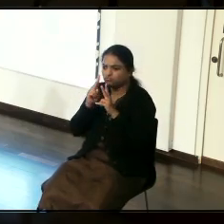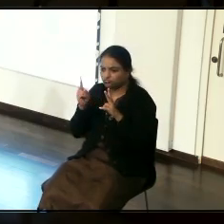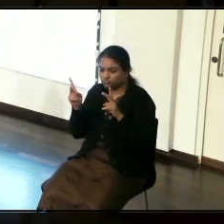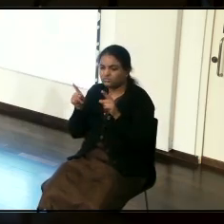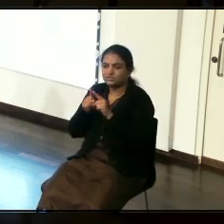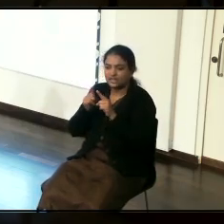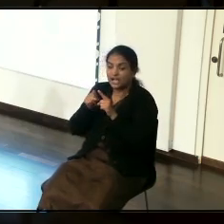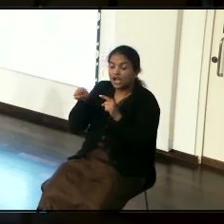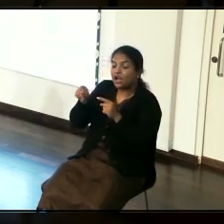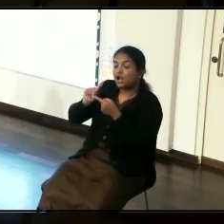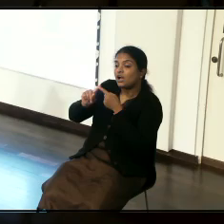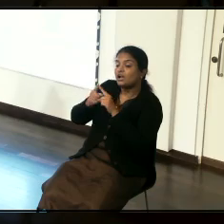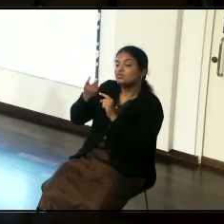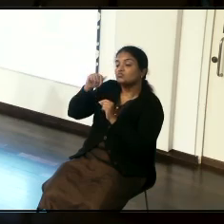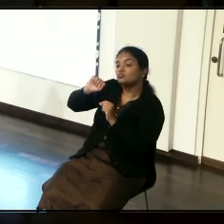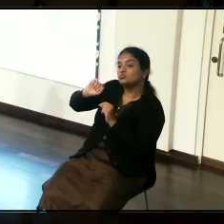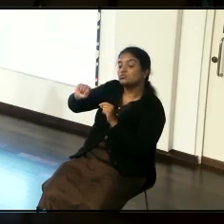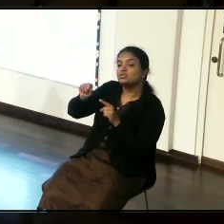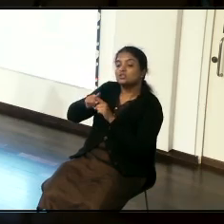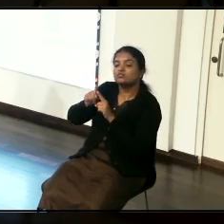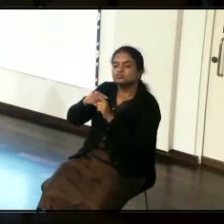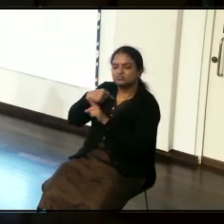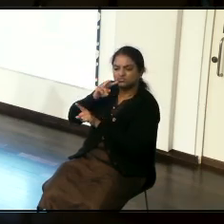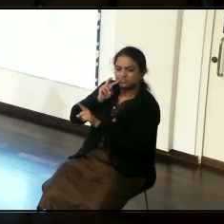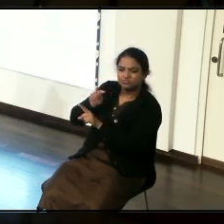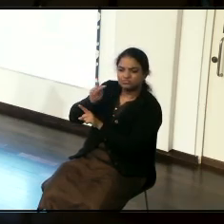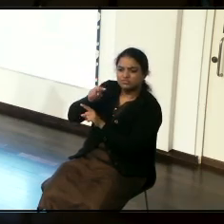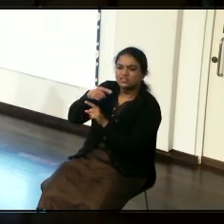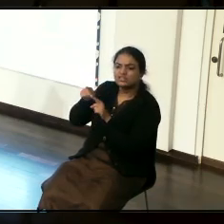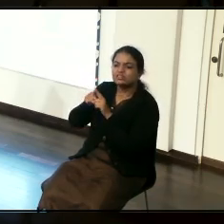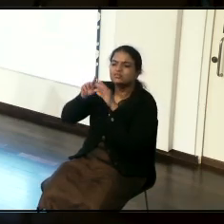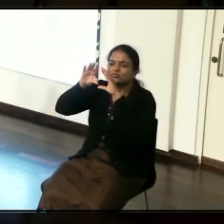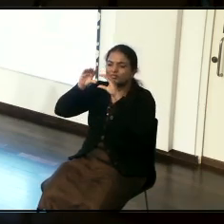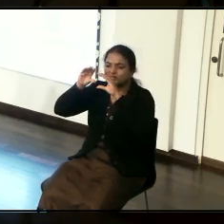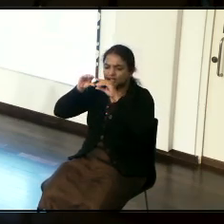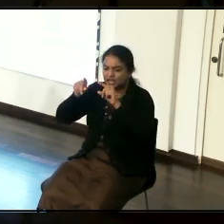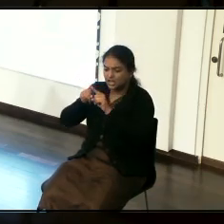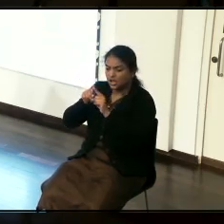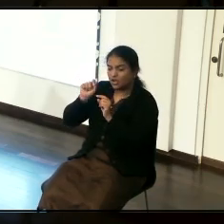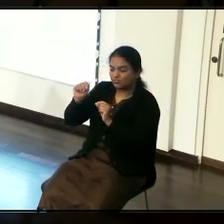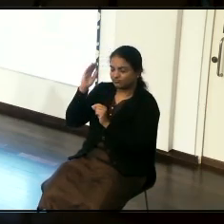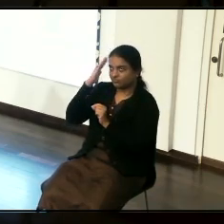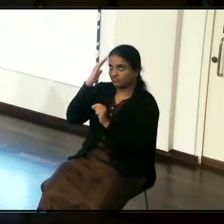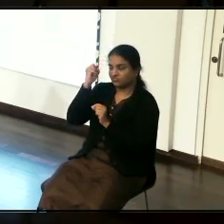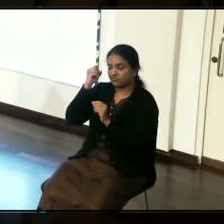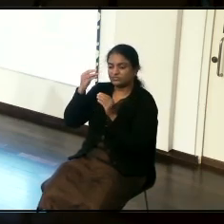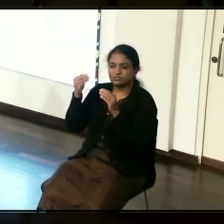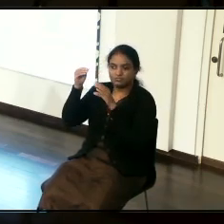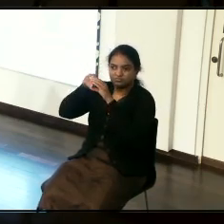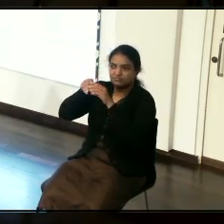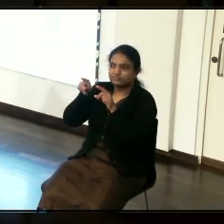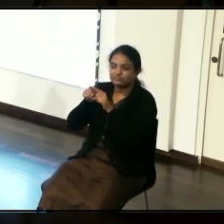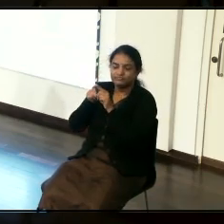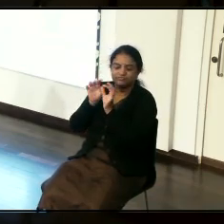Where histories have imperfectly captured this liminality, Goan's memories have filled in the